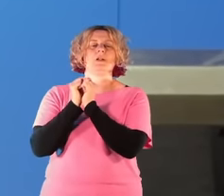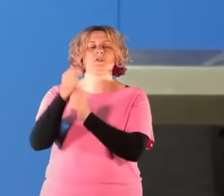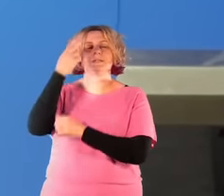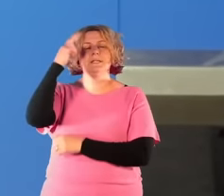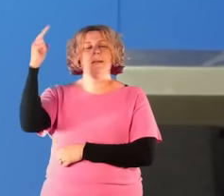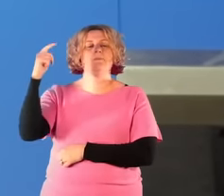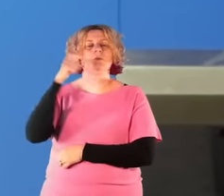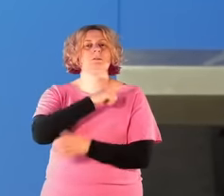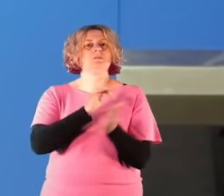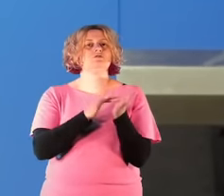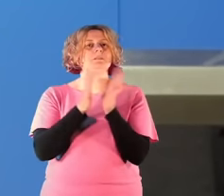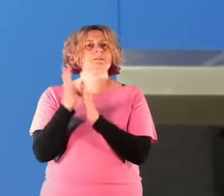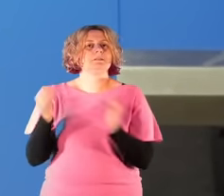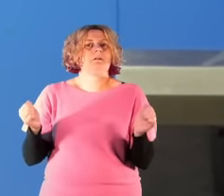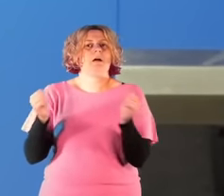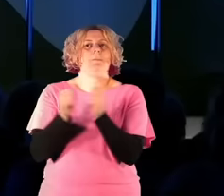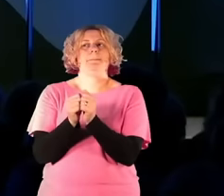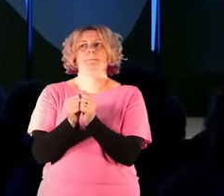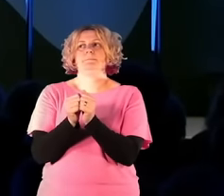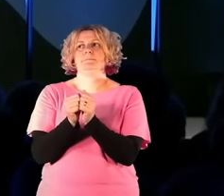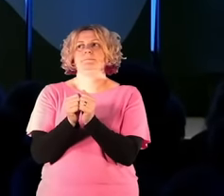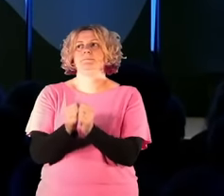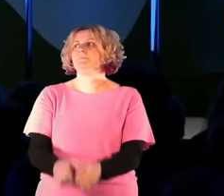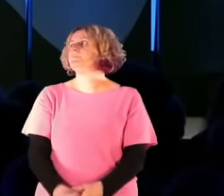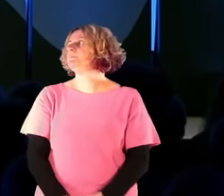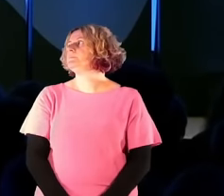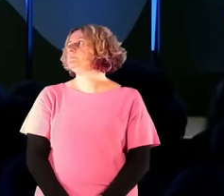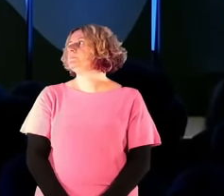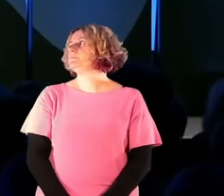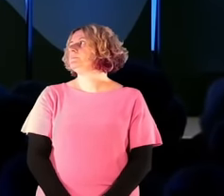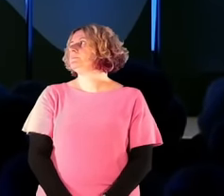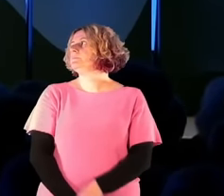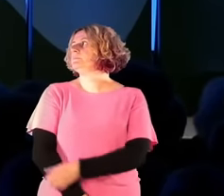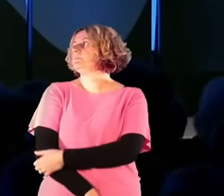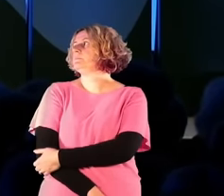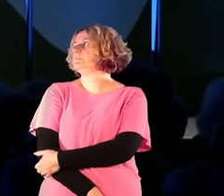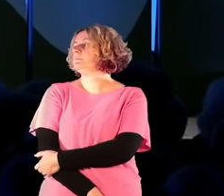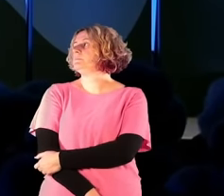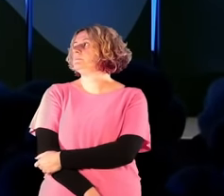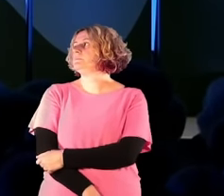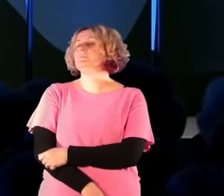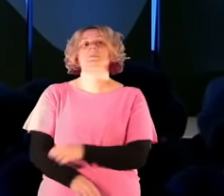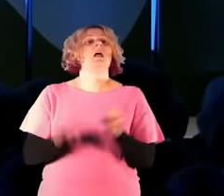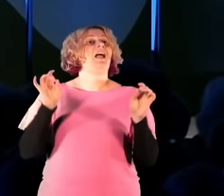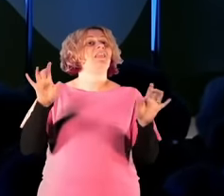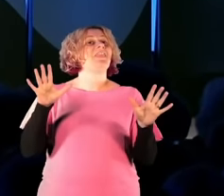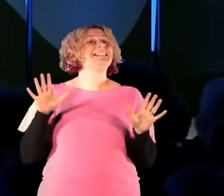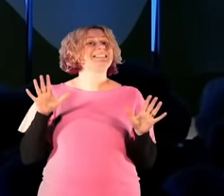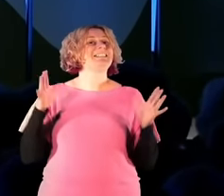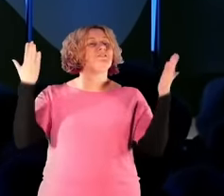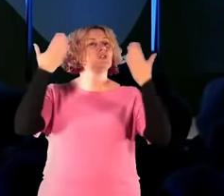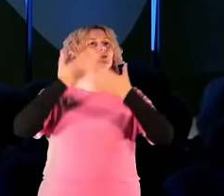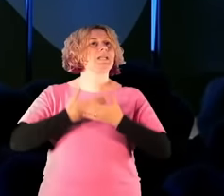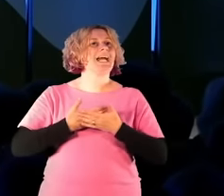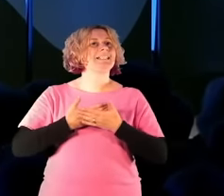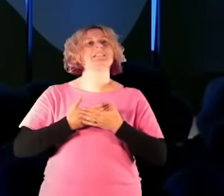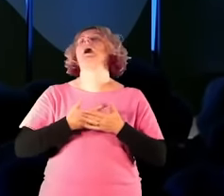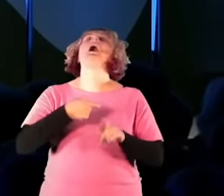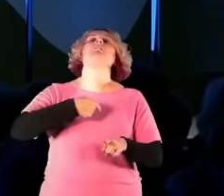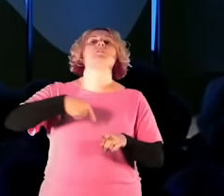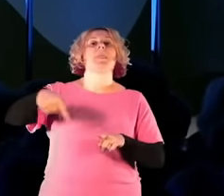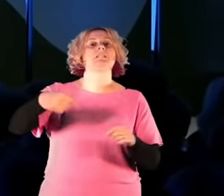Jesus. Amen. Amen. Well, that does conclude our time together tonight and for this